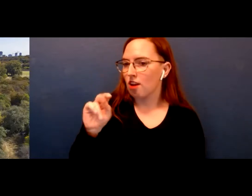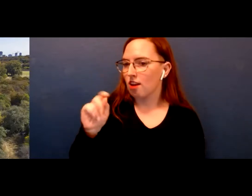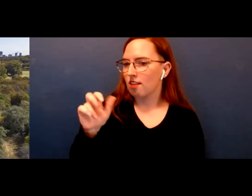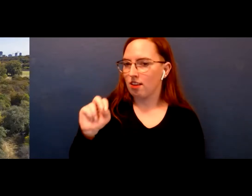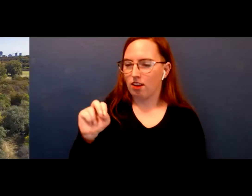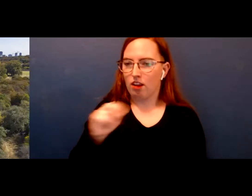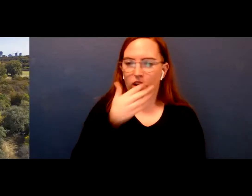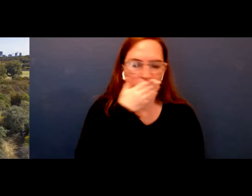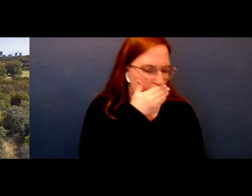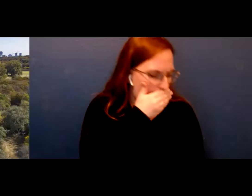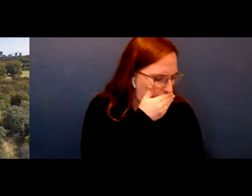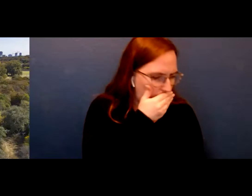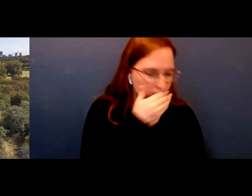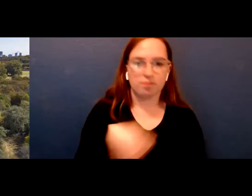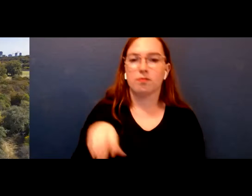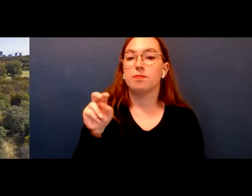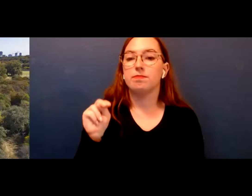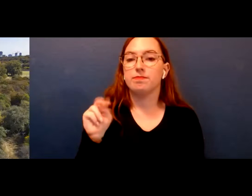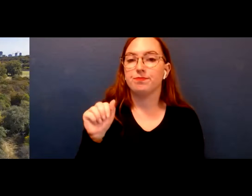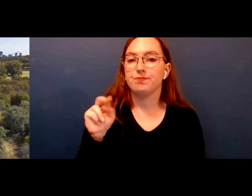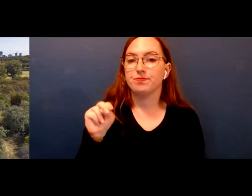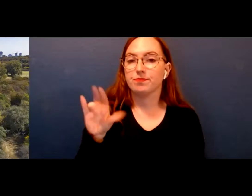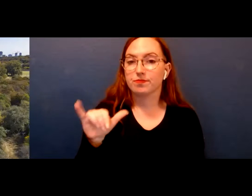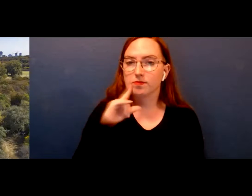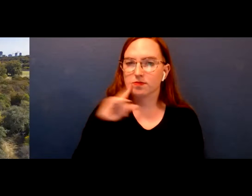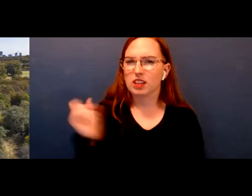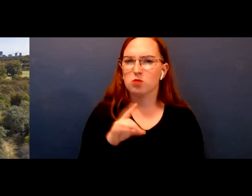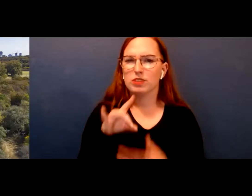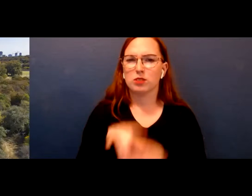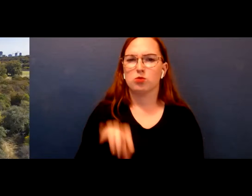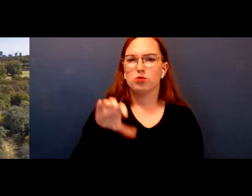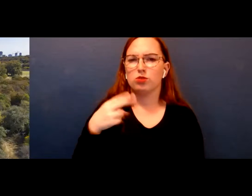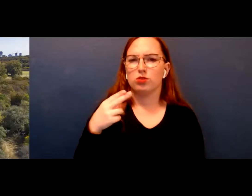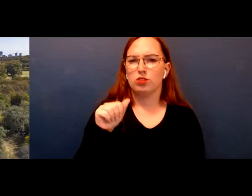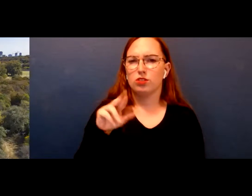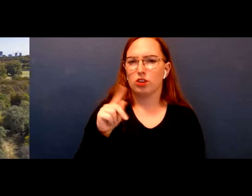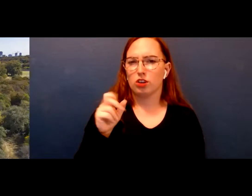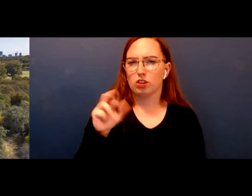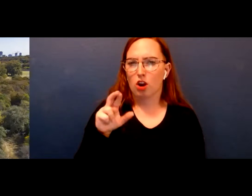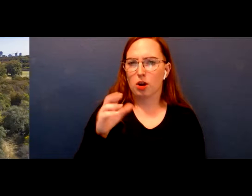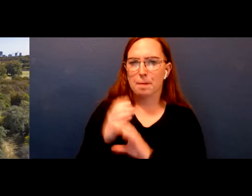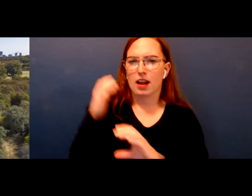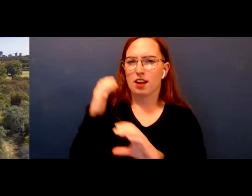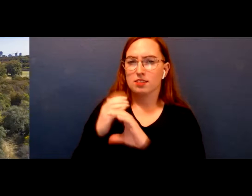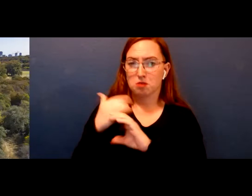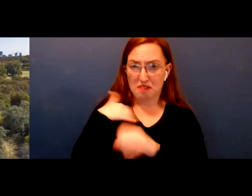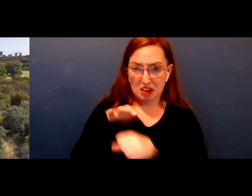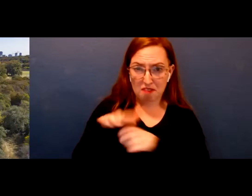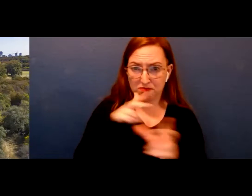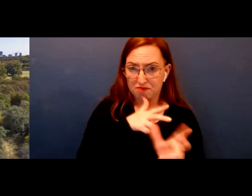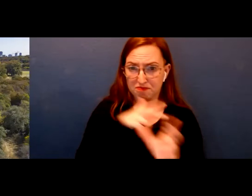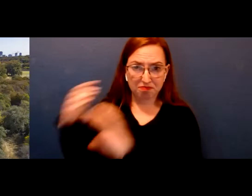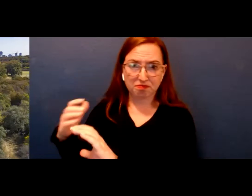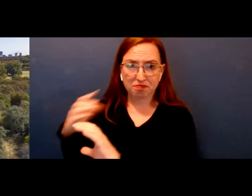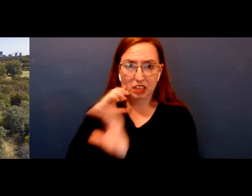And Nancy is asking about charter buses. Is there room for charter buses to park? And I can't remember if I saw